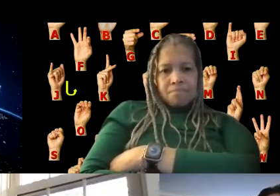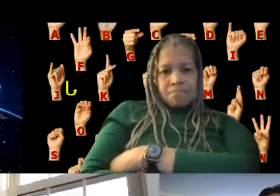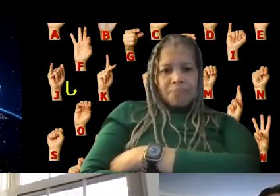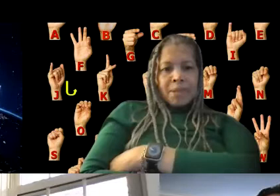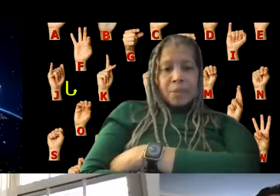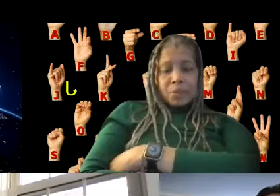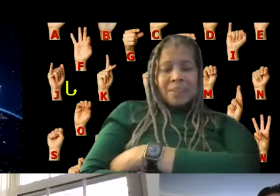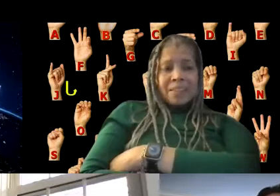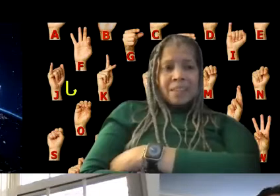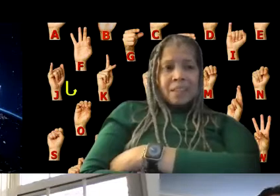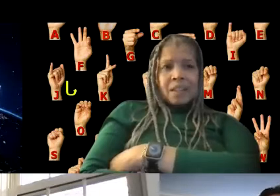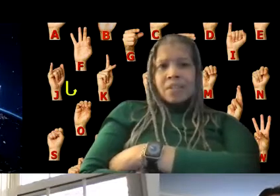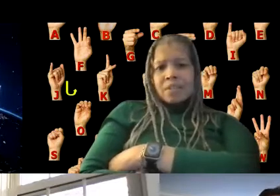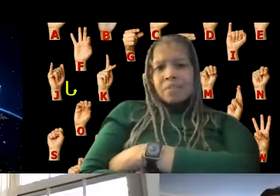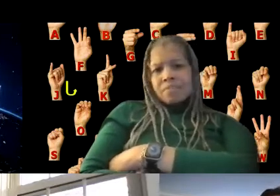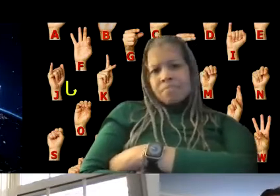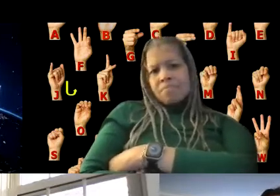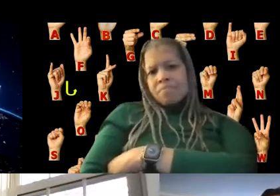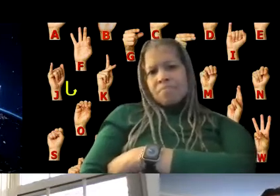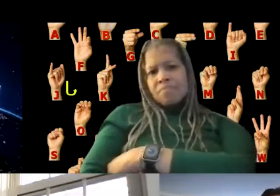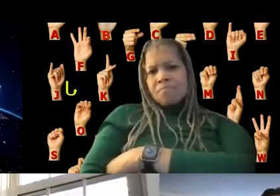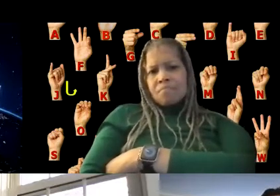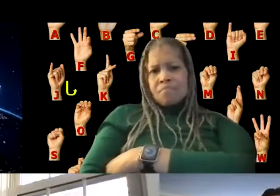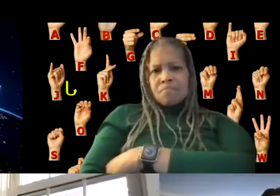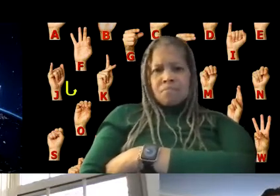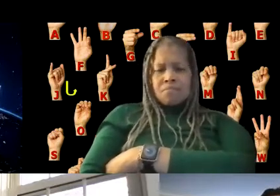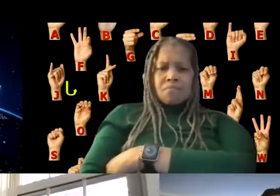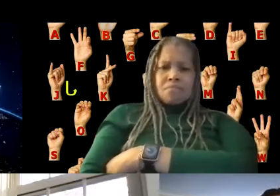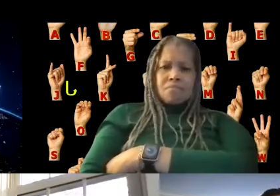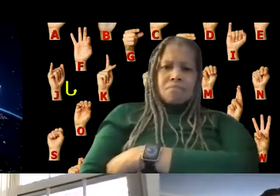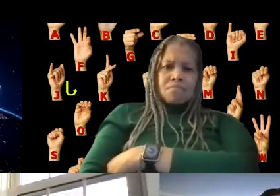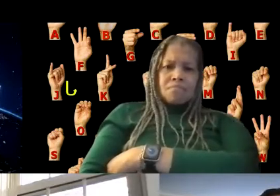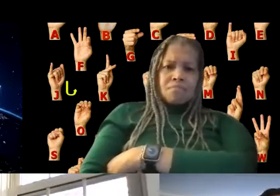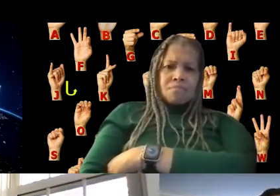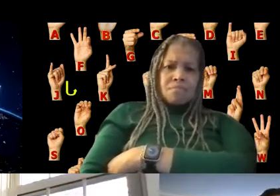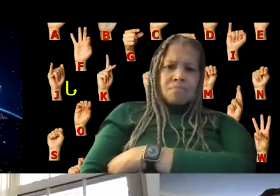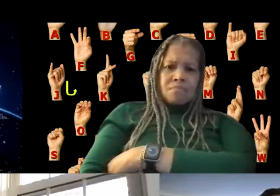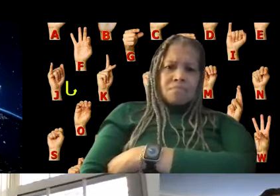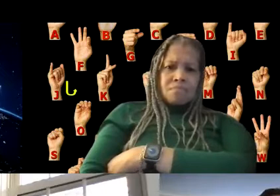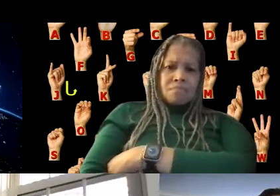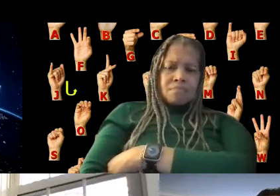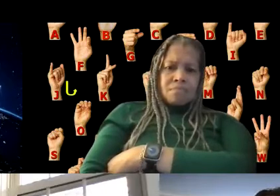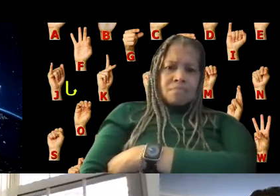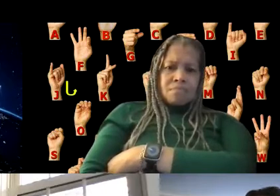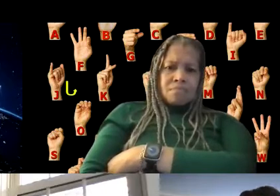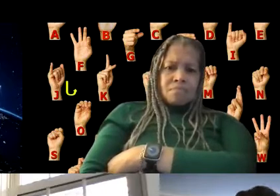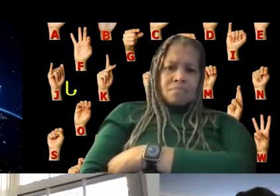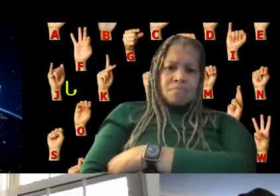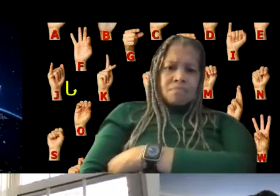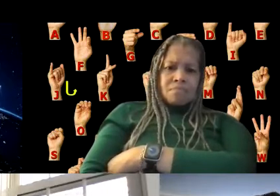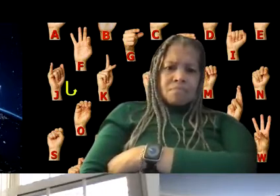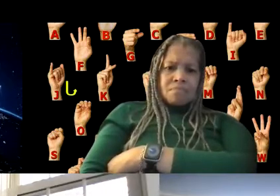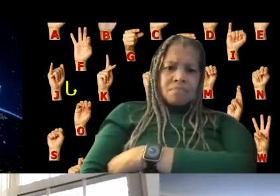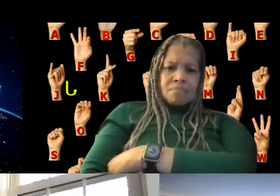over. Absolutely. Well, and I'll say that the advantage and disadvantages also are very pronounced in other